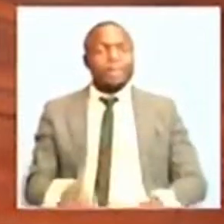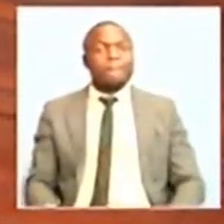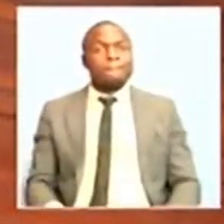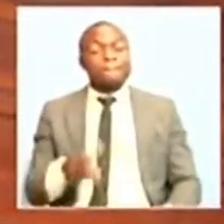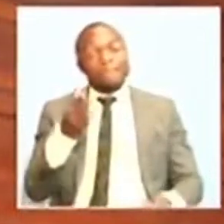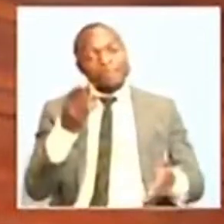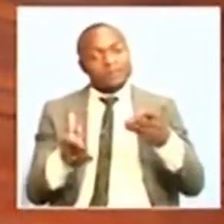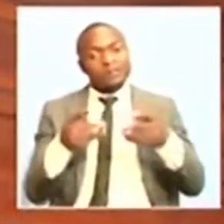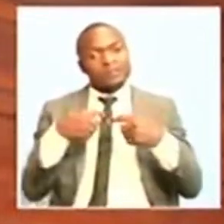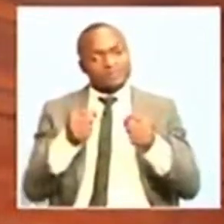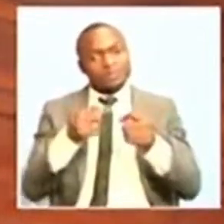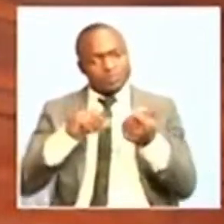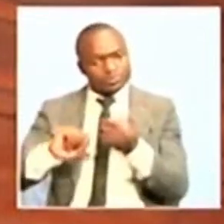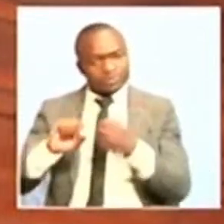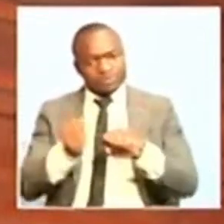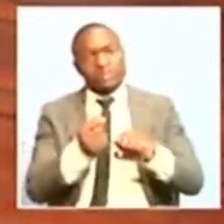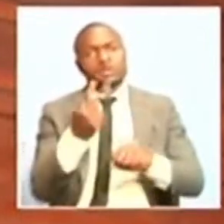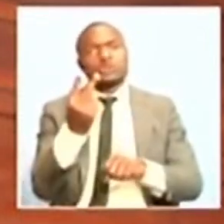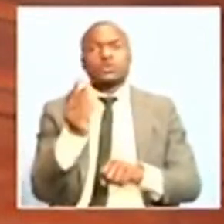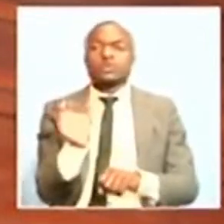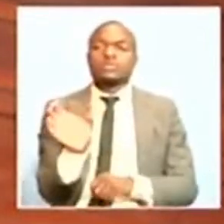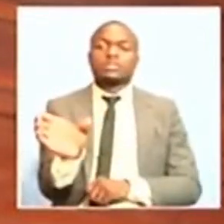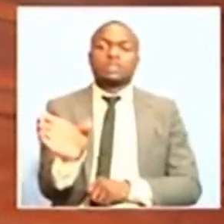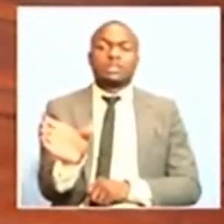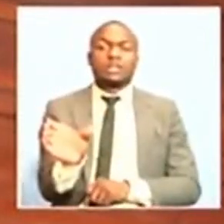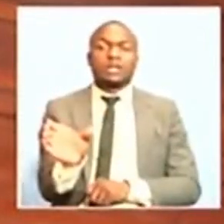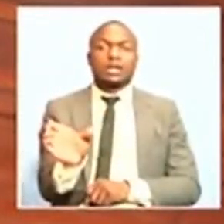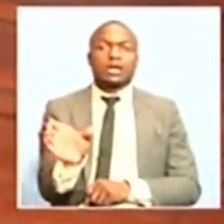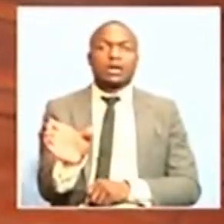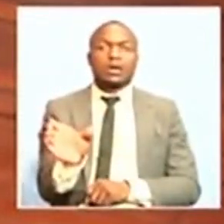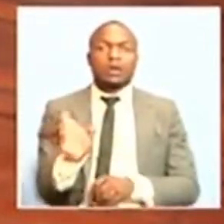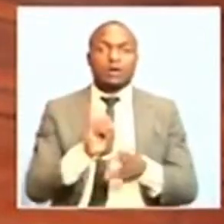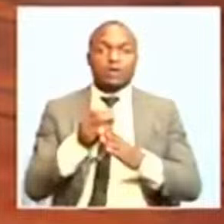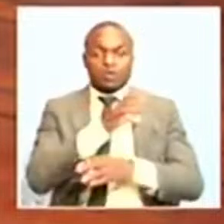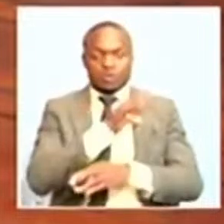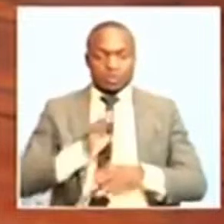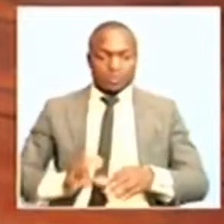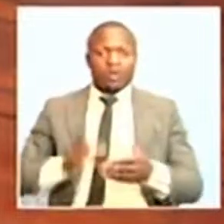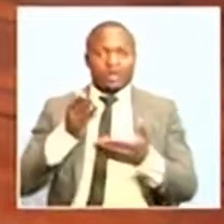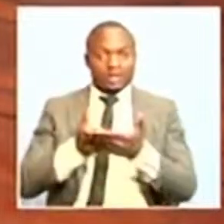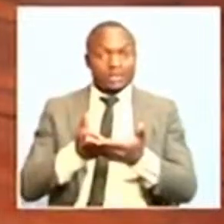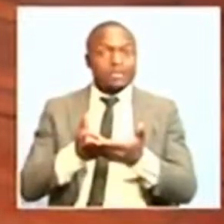Maybe we're just trying to protect 2 industries in the country for these pipes to be made.